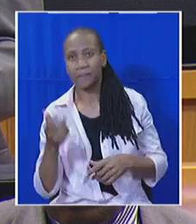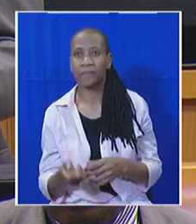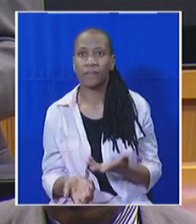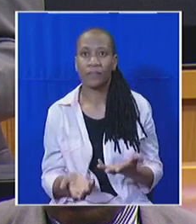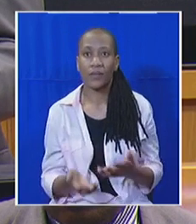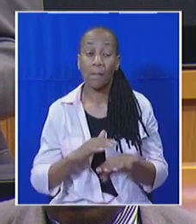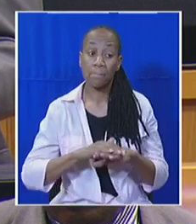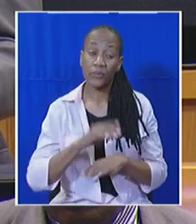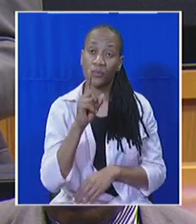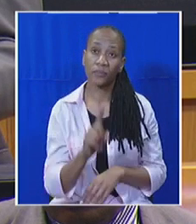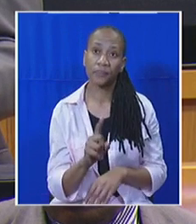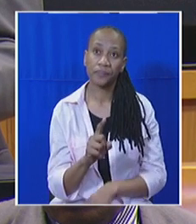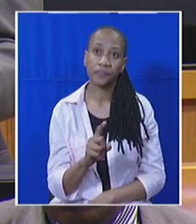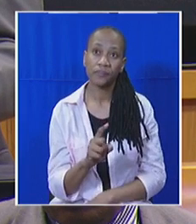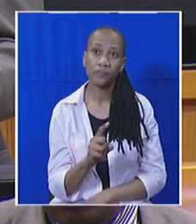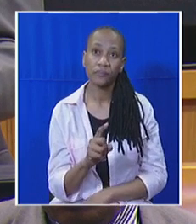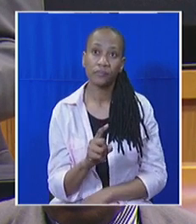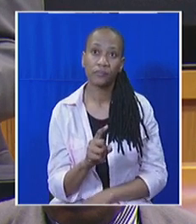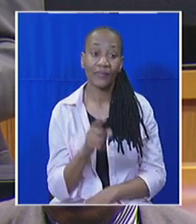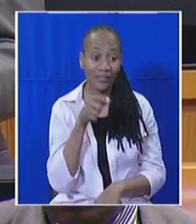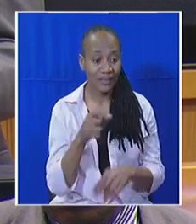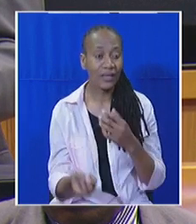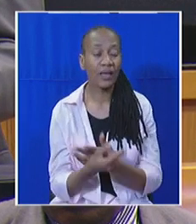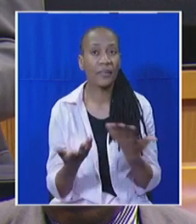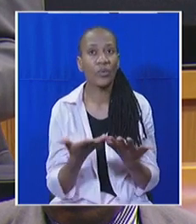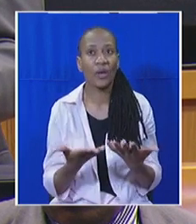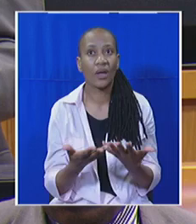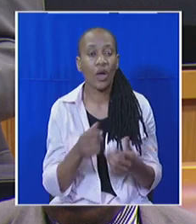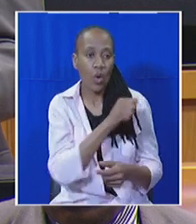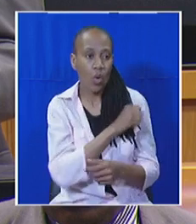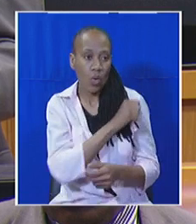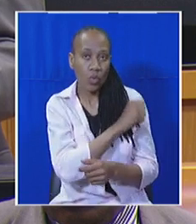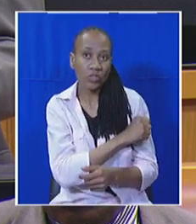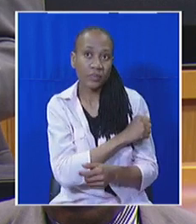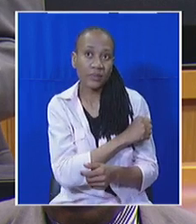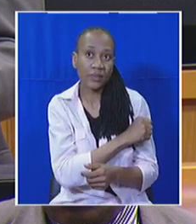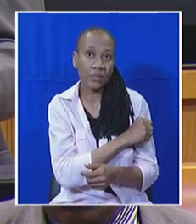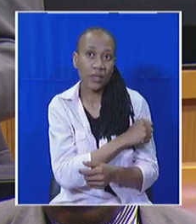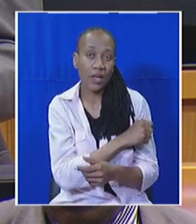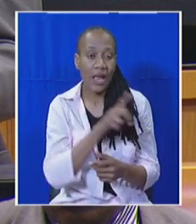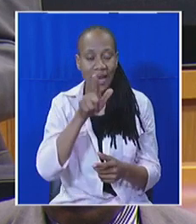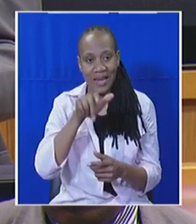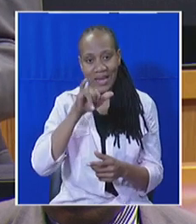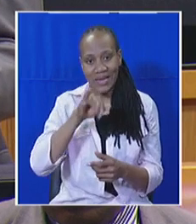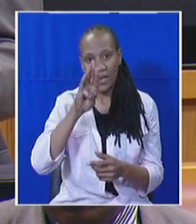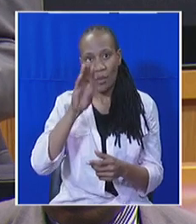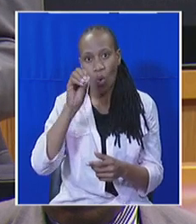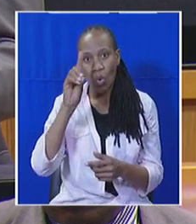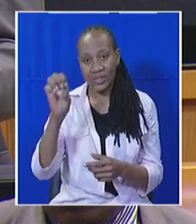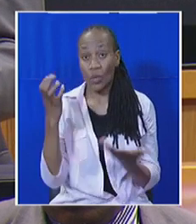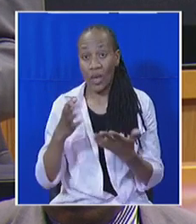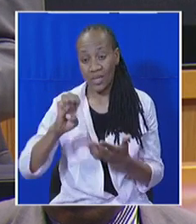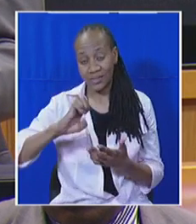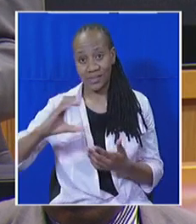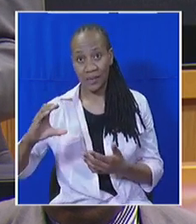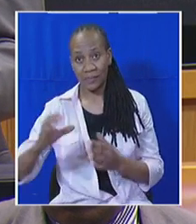Further notes that the event took place at the St. Barnabas Hospital precinct in Libode, Eastern Cape. It happened